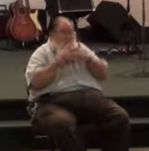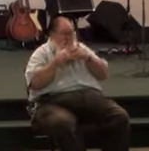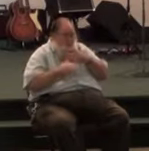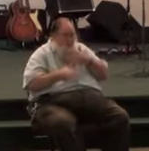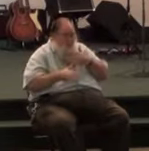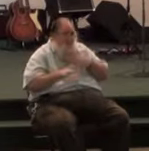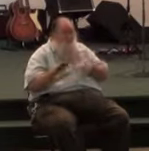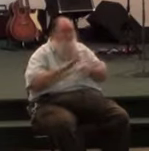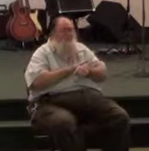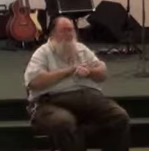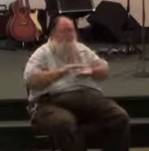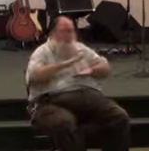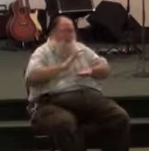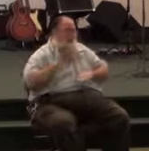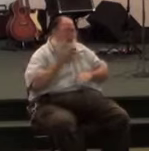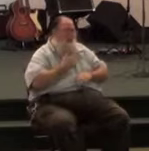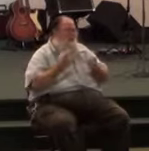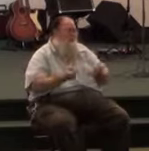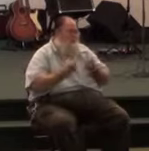completely covered our sin.